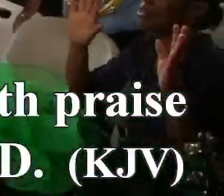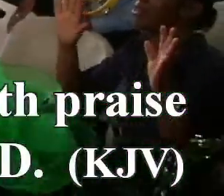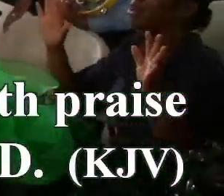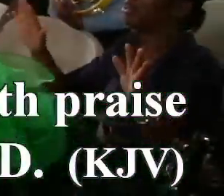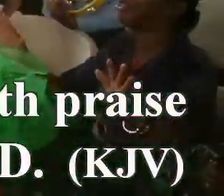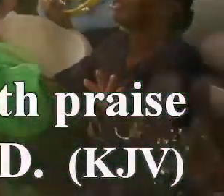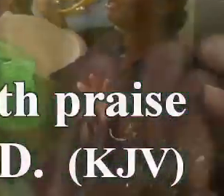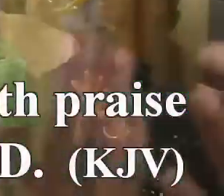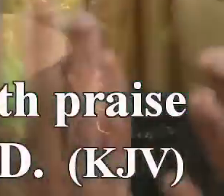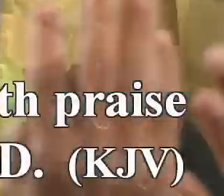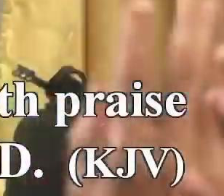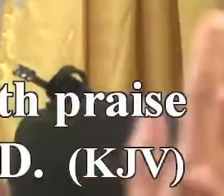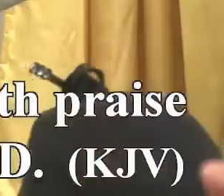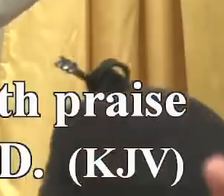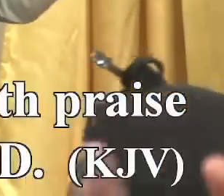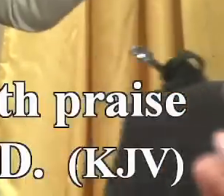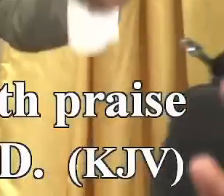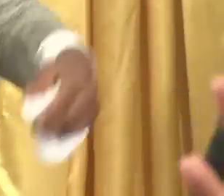hallelujah to the Most High God.